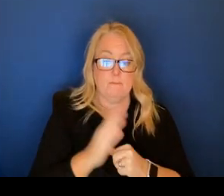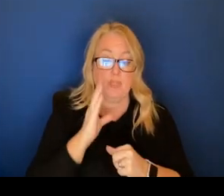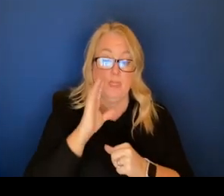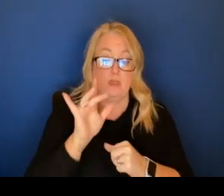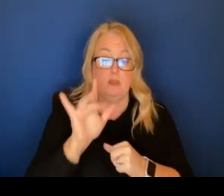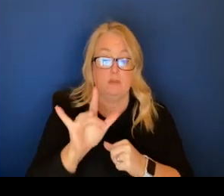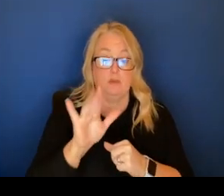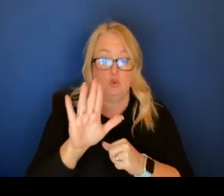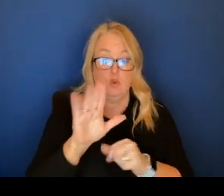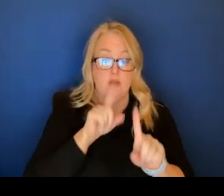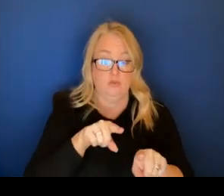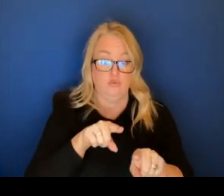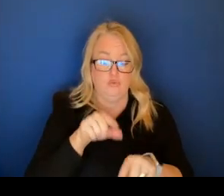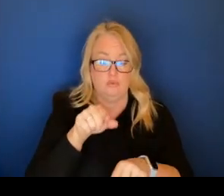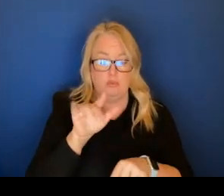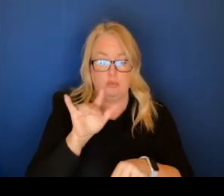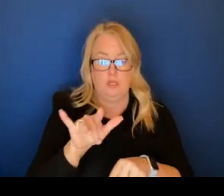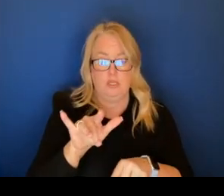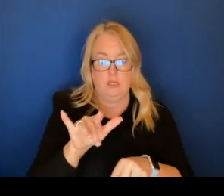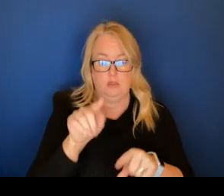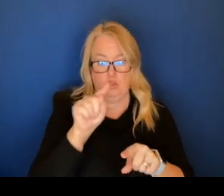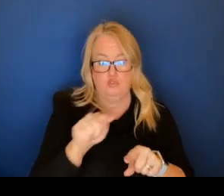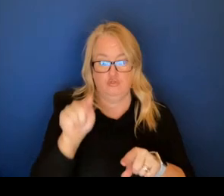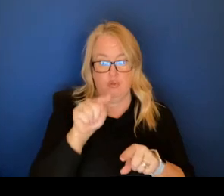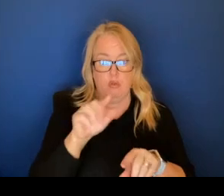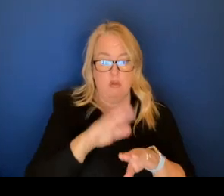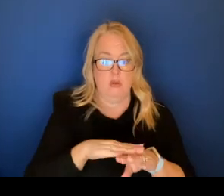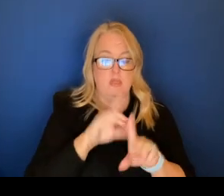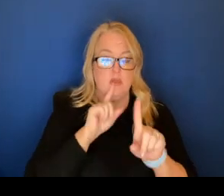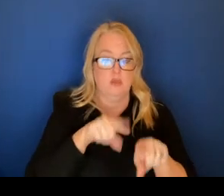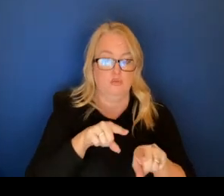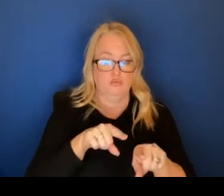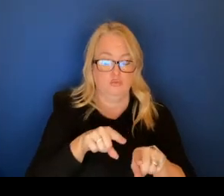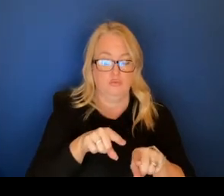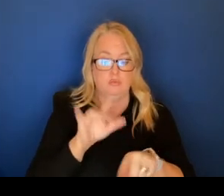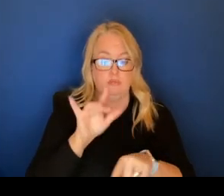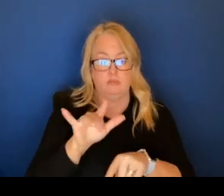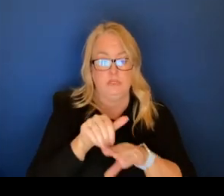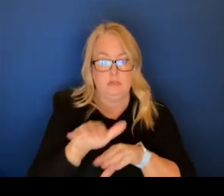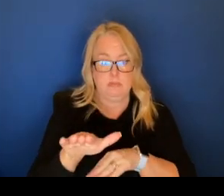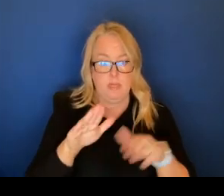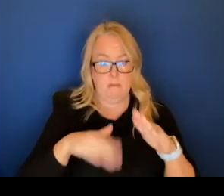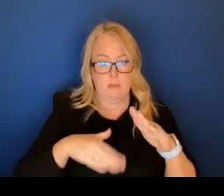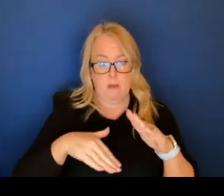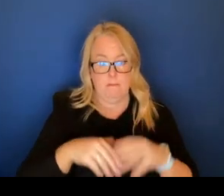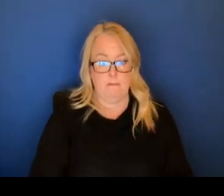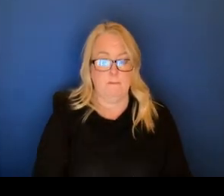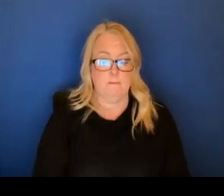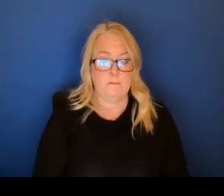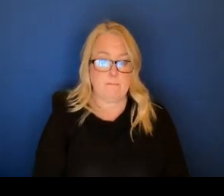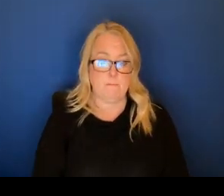your answer, click the circle next to the answer and hit submit at the bottom.